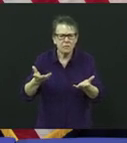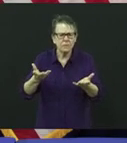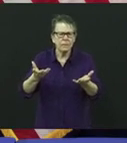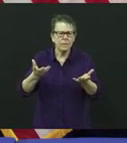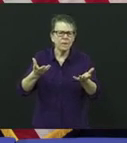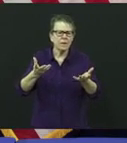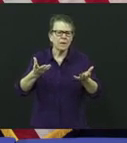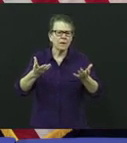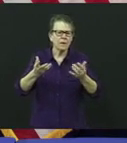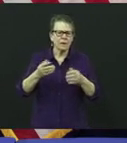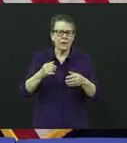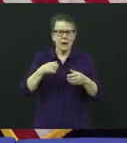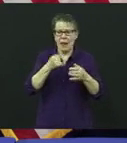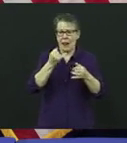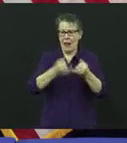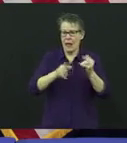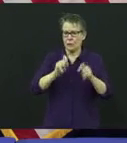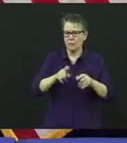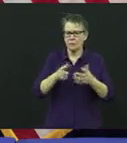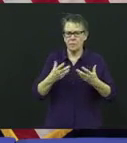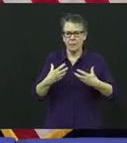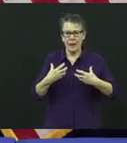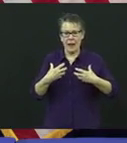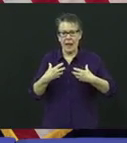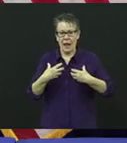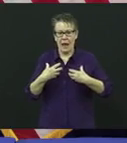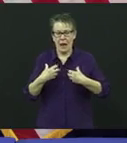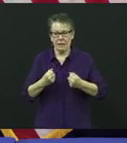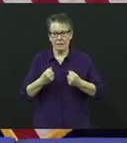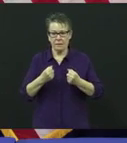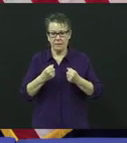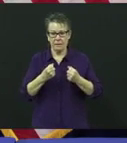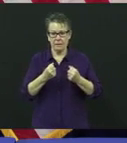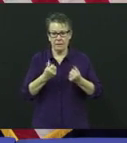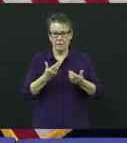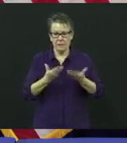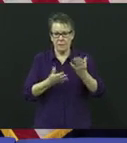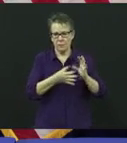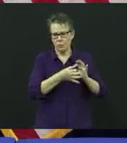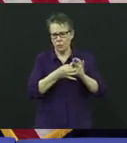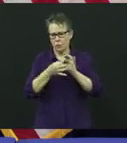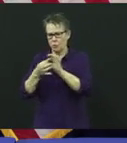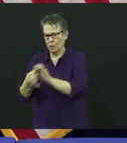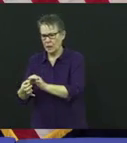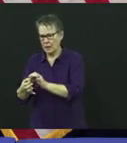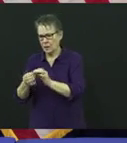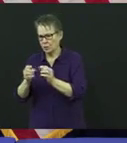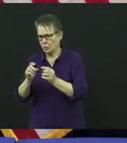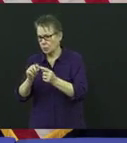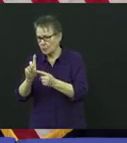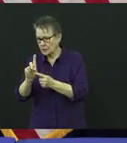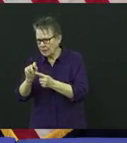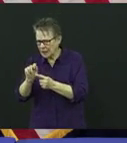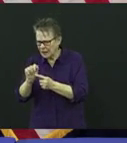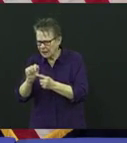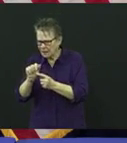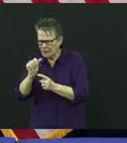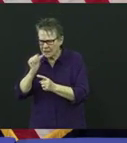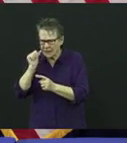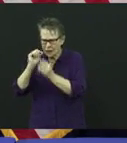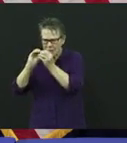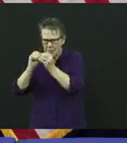the previous one in terms of data to hospitalization specifically. I think yesterday you gave some numbers on that of something like 600